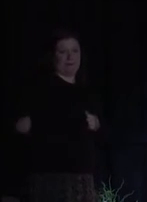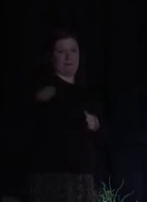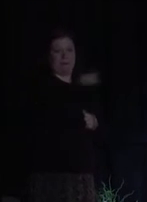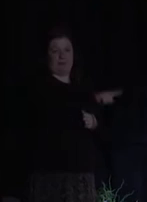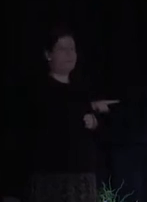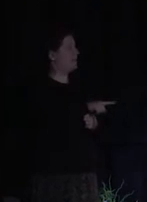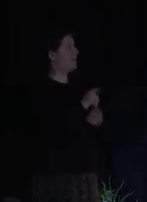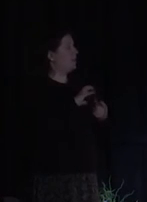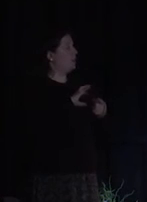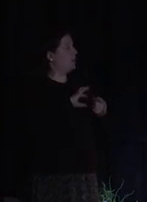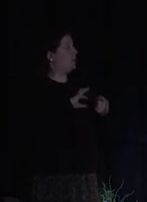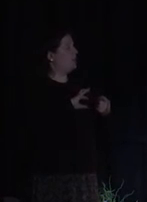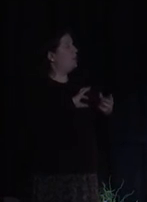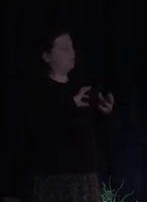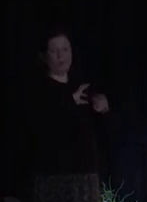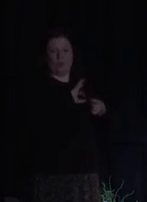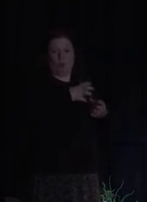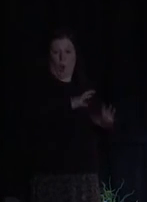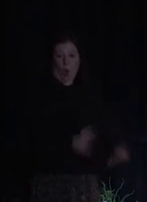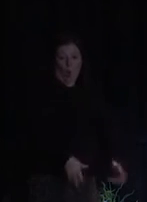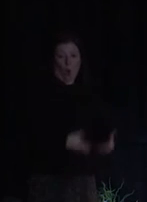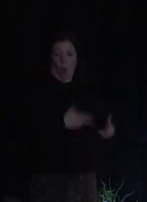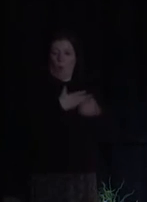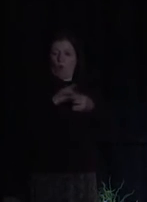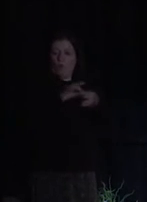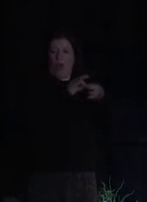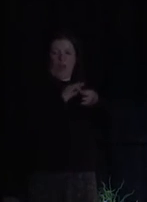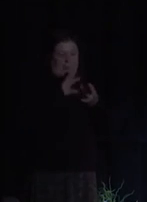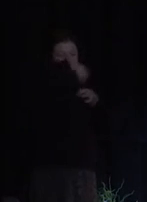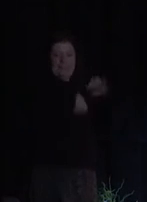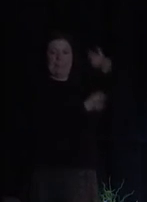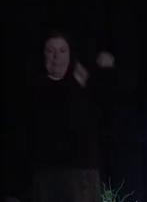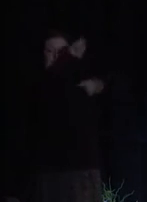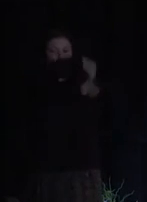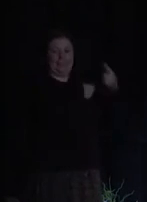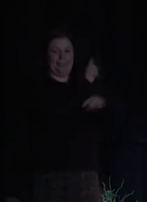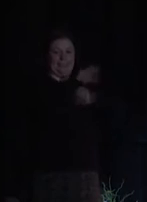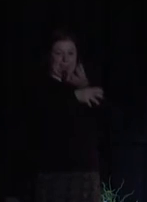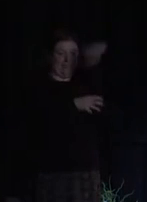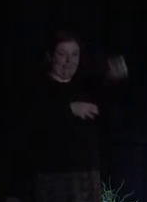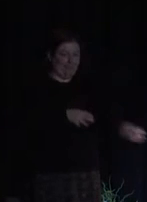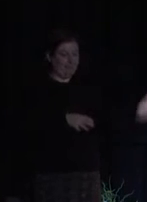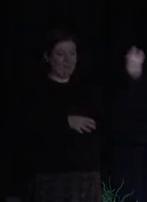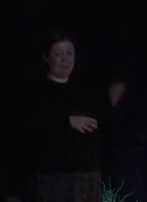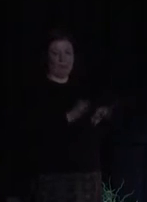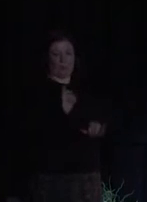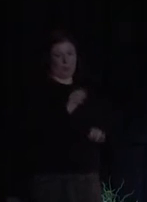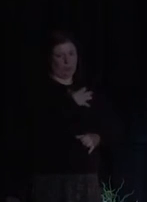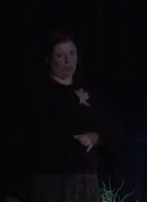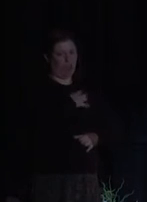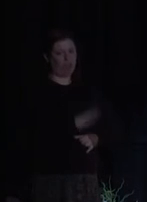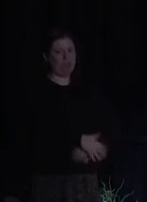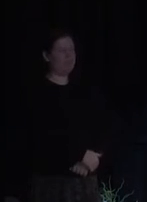pick the stone up and wrap the string, and you have to work together, and there's the sounds of a riot, and it's actually quite scary to